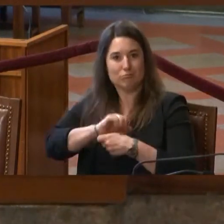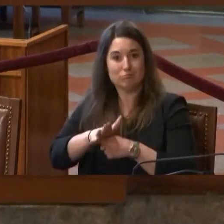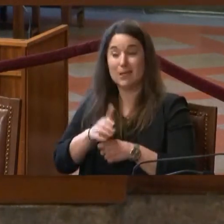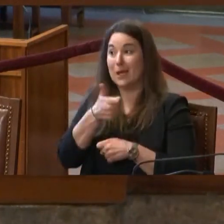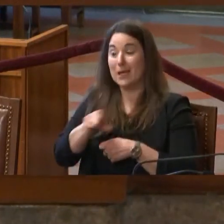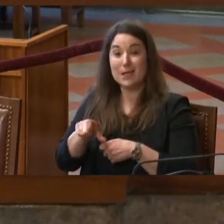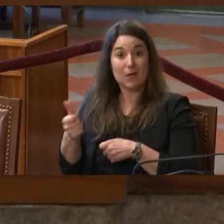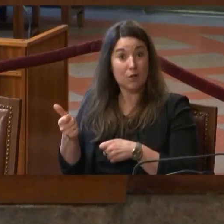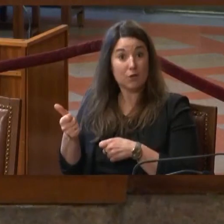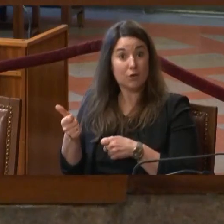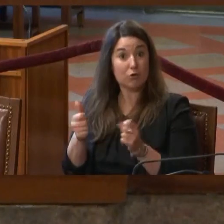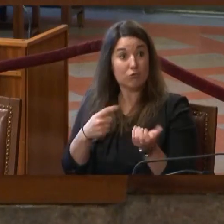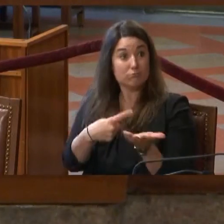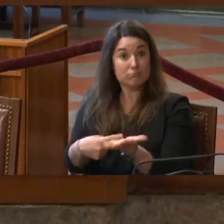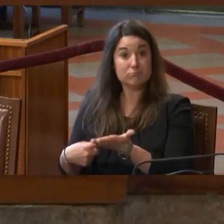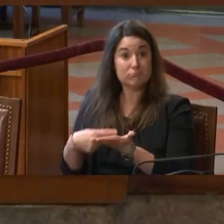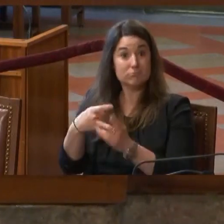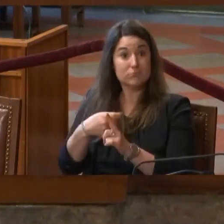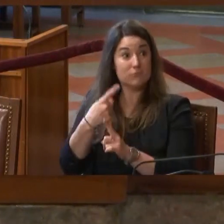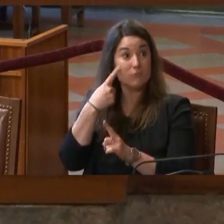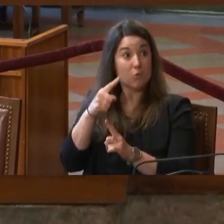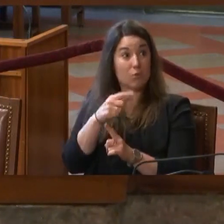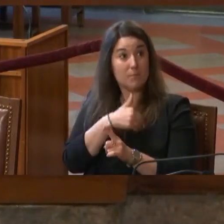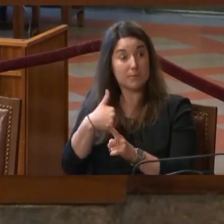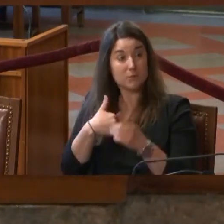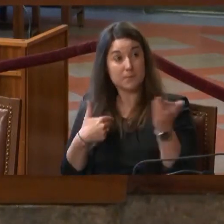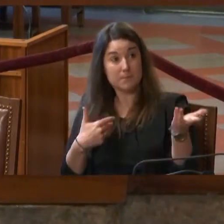other conversation from members?